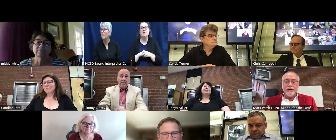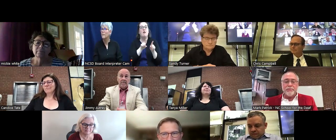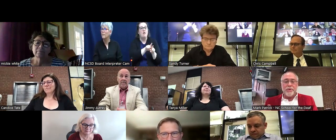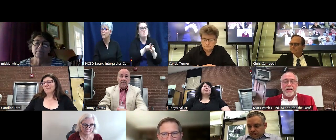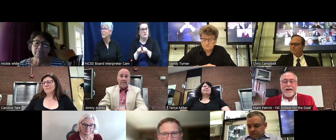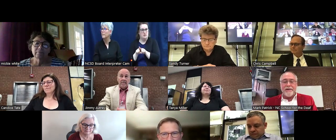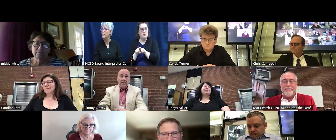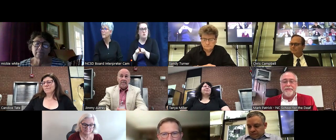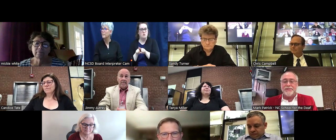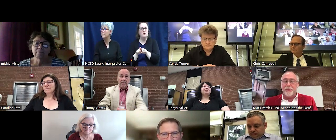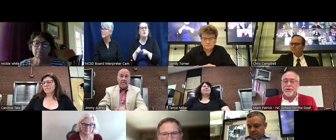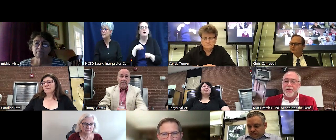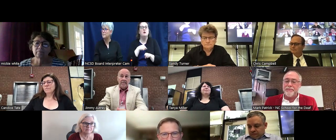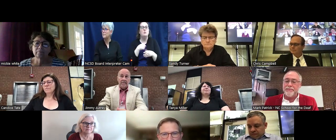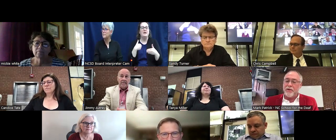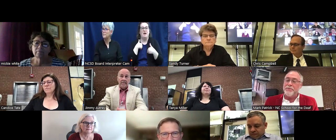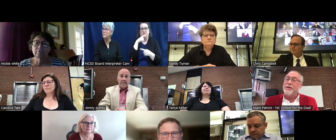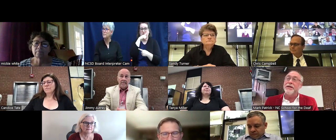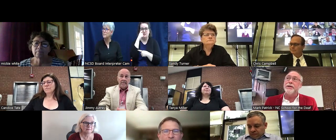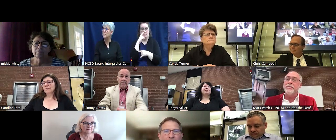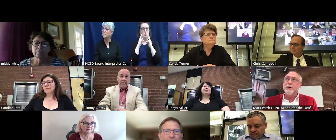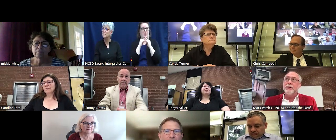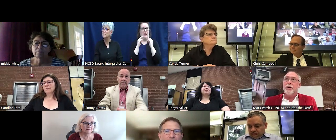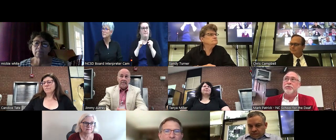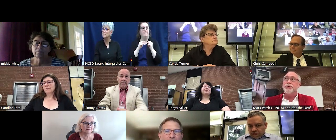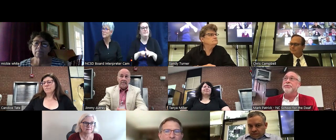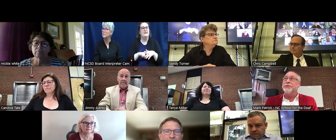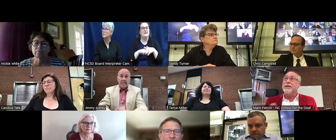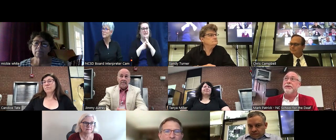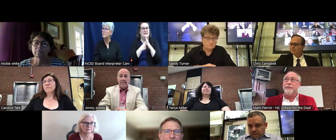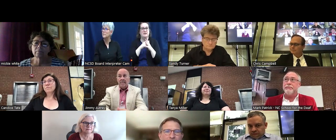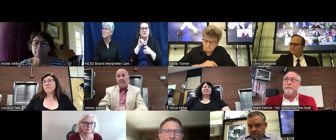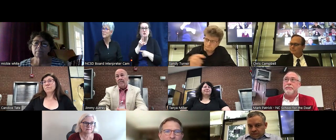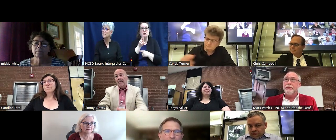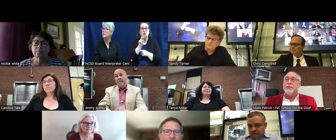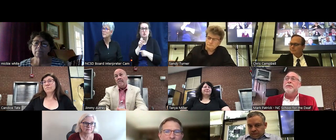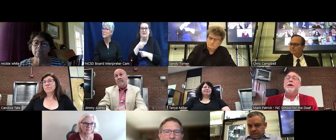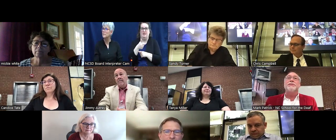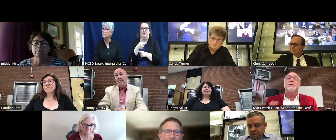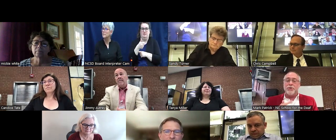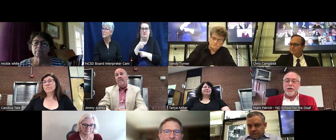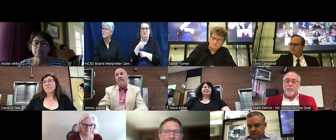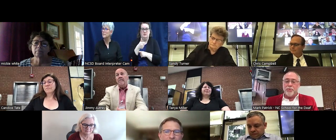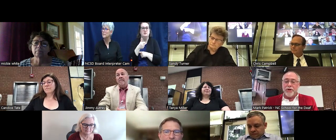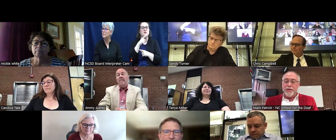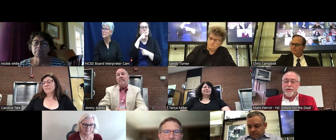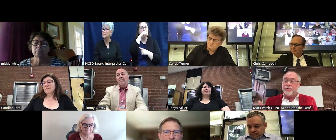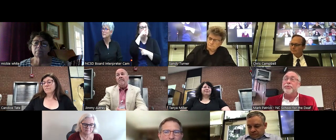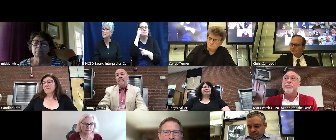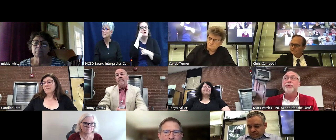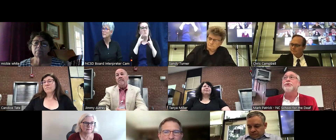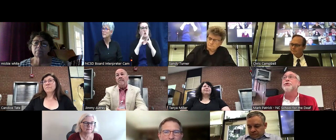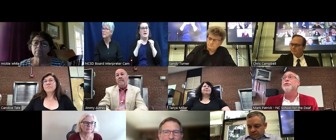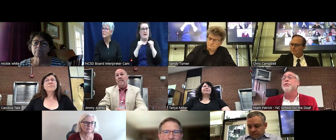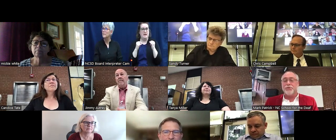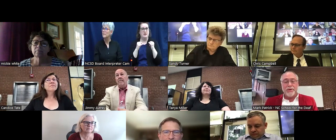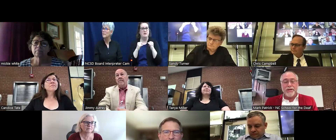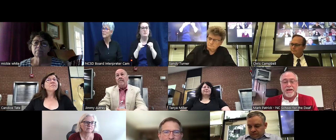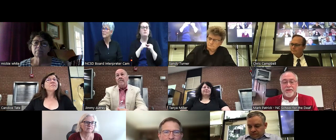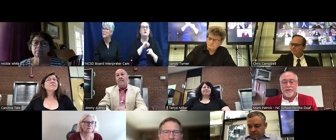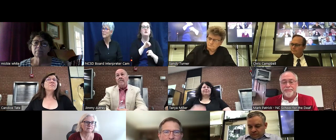Additionally, we have summer camp that will begin on June the 10th. And summer camp will run through June